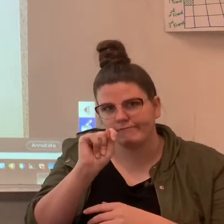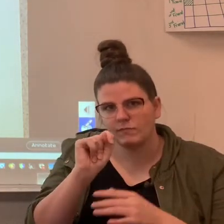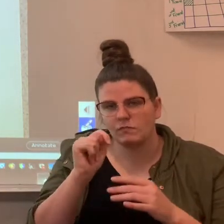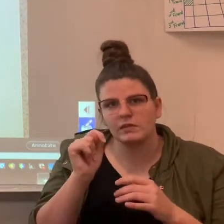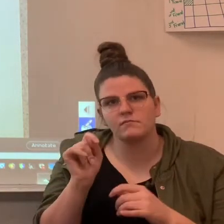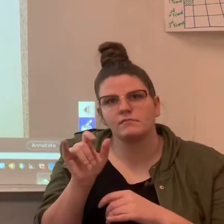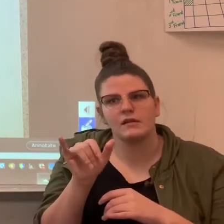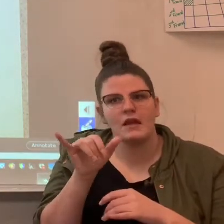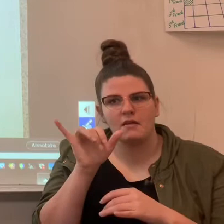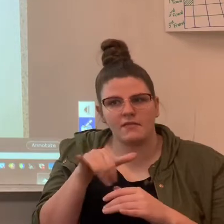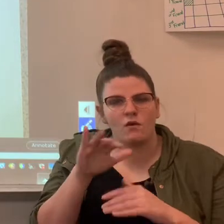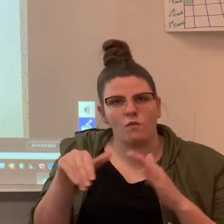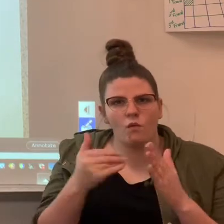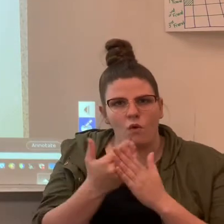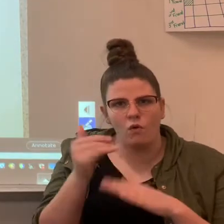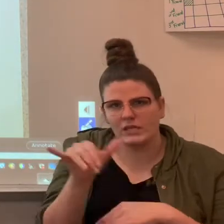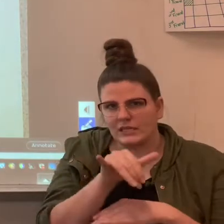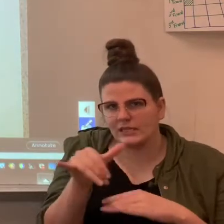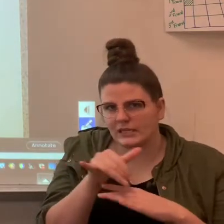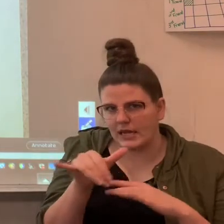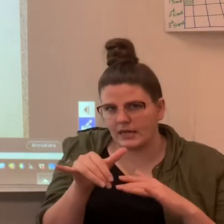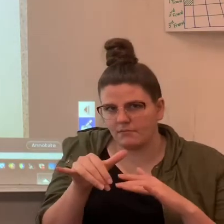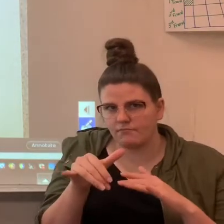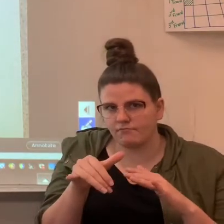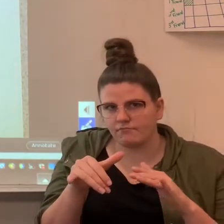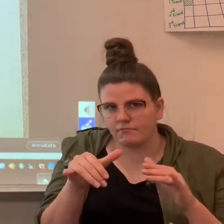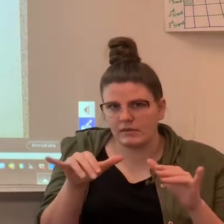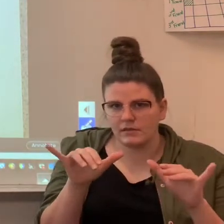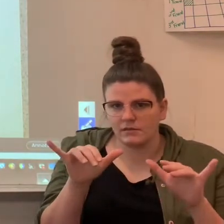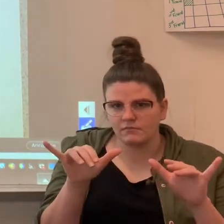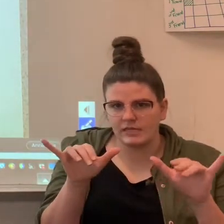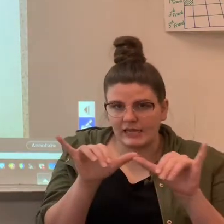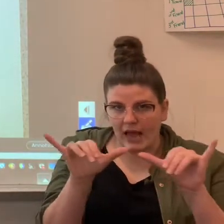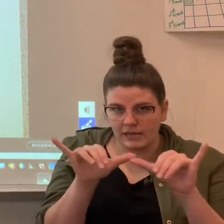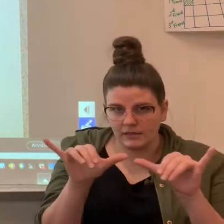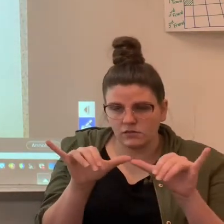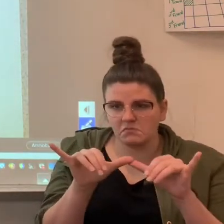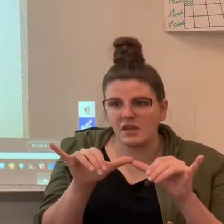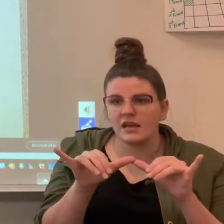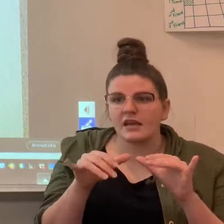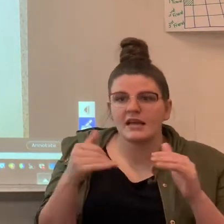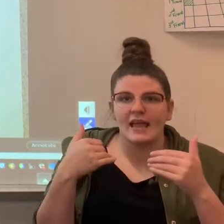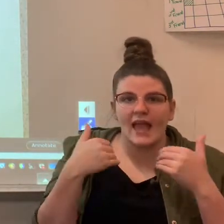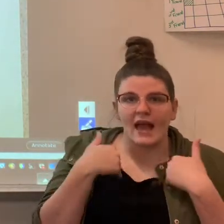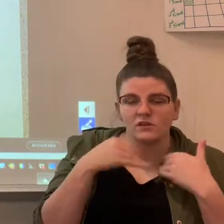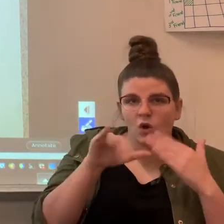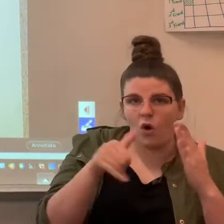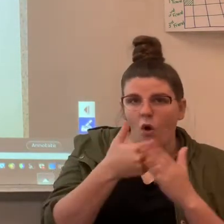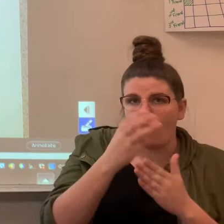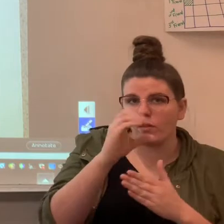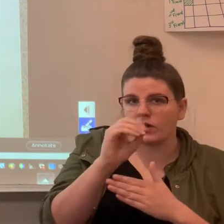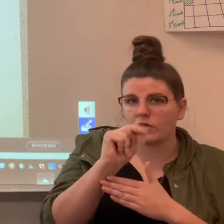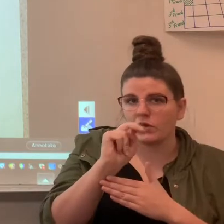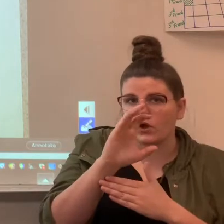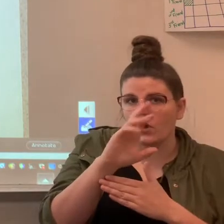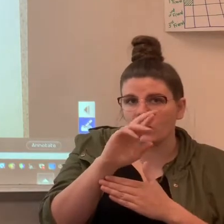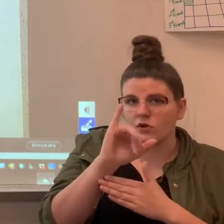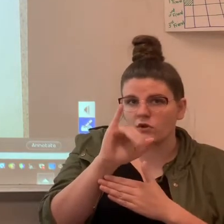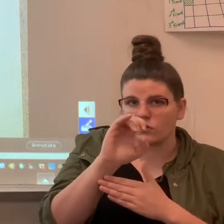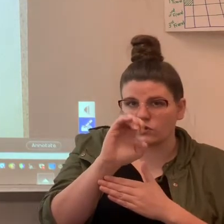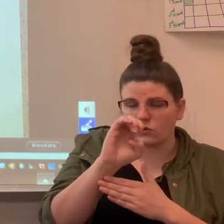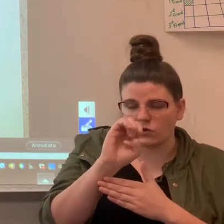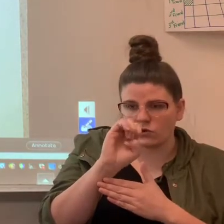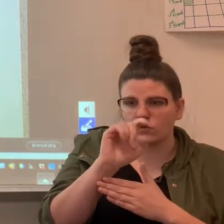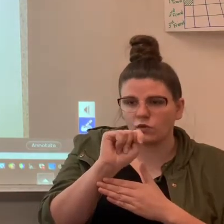each fire pit? So he has all of his concrete here. He wants to make 9. So he needs to figure out how much he can use in order to